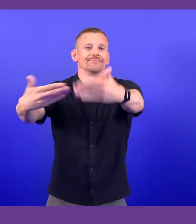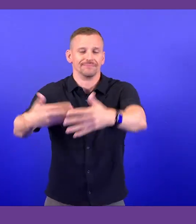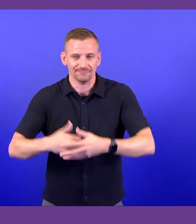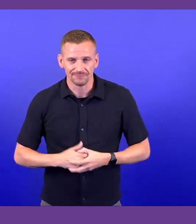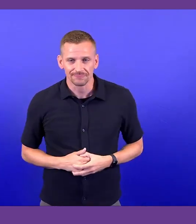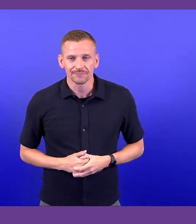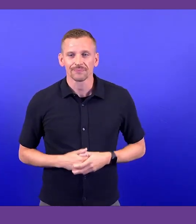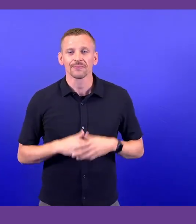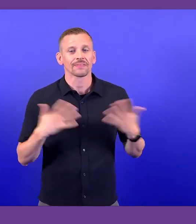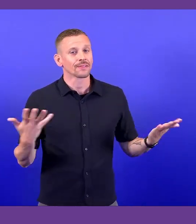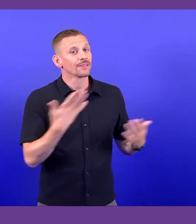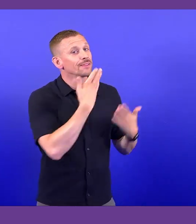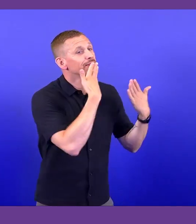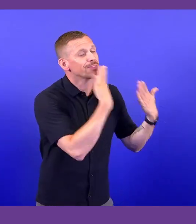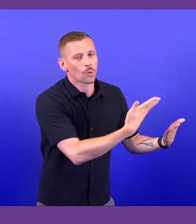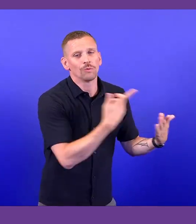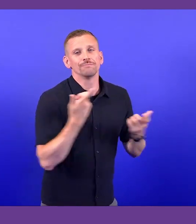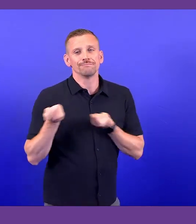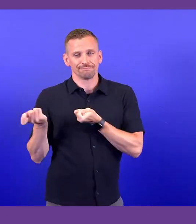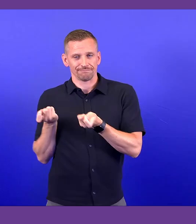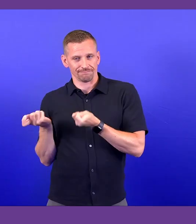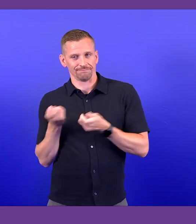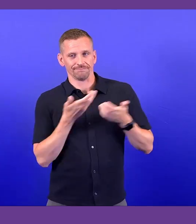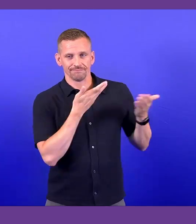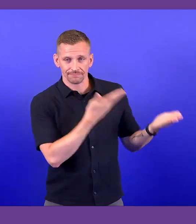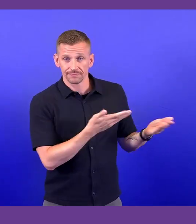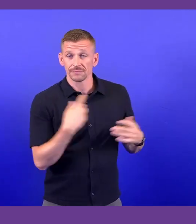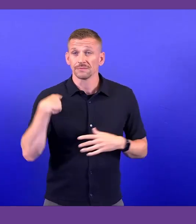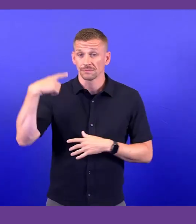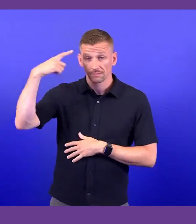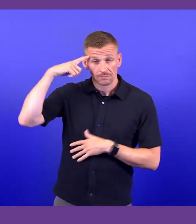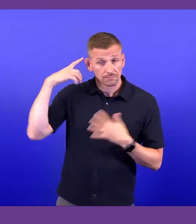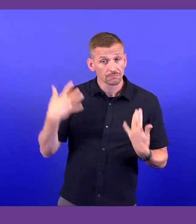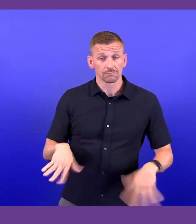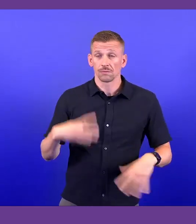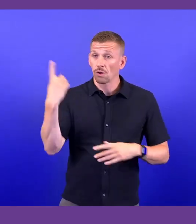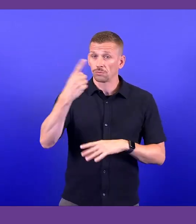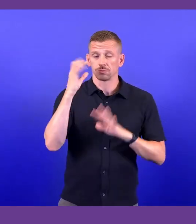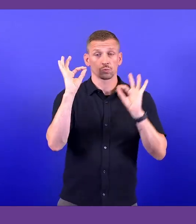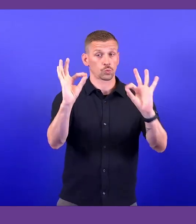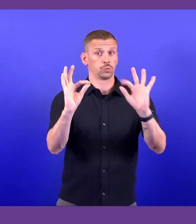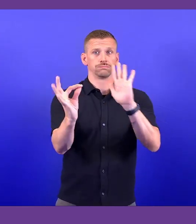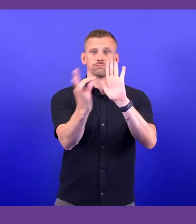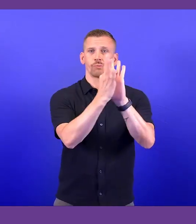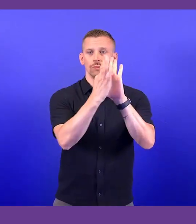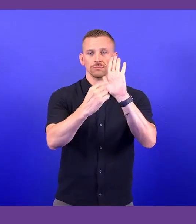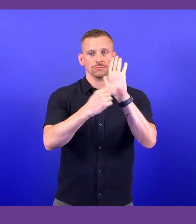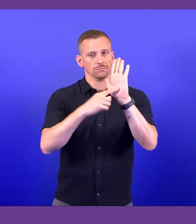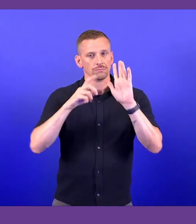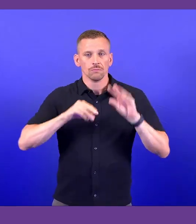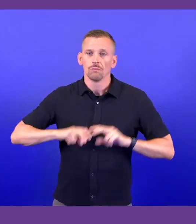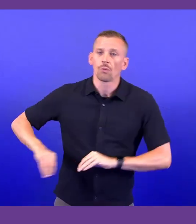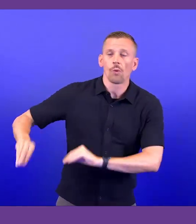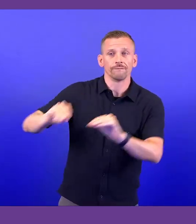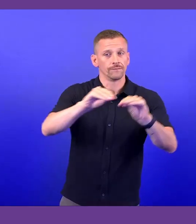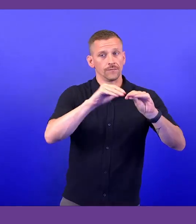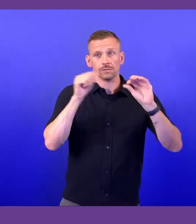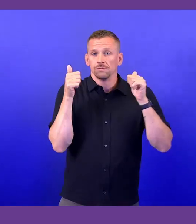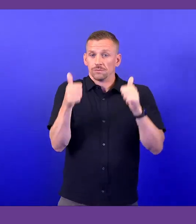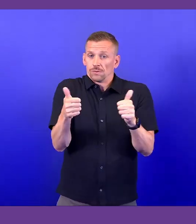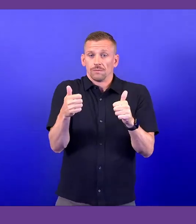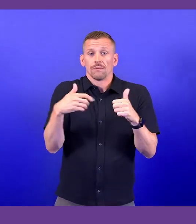for obvious reasons, constantly moving, so you can never be sure that what worked yesterday will work today. And I guess that's one of the